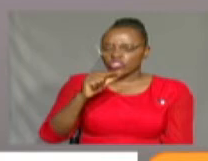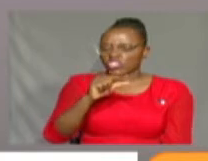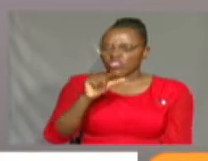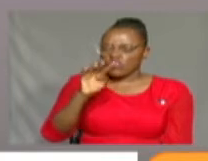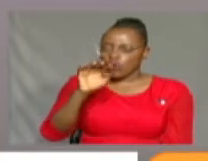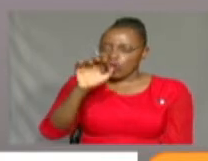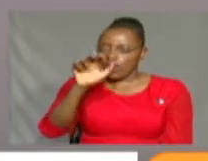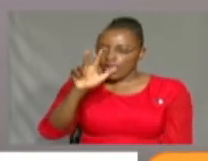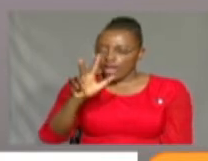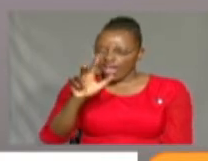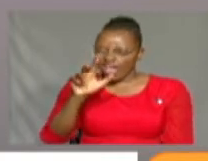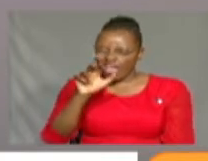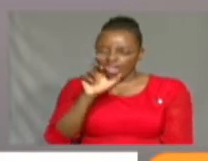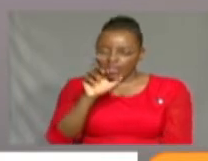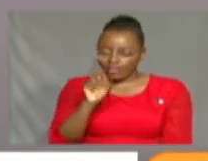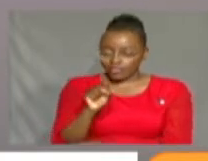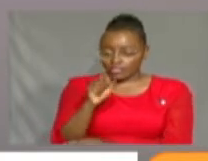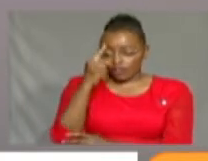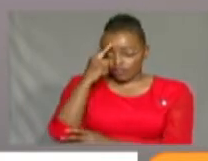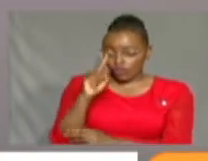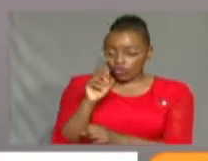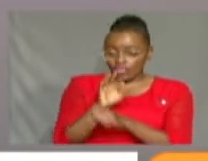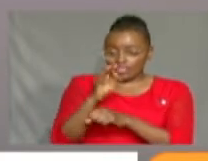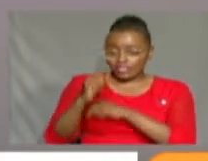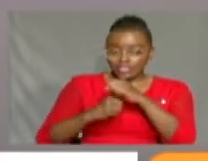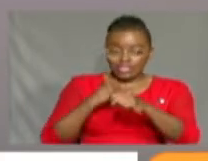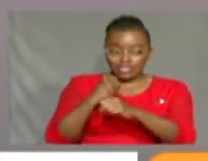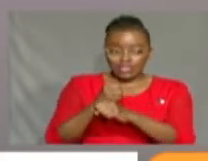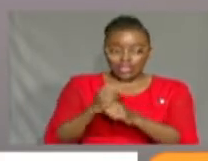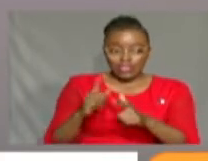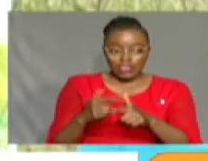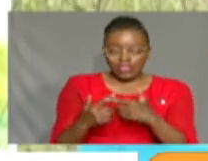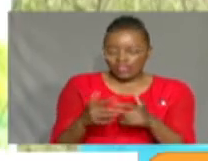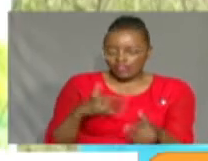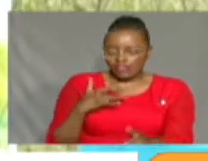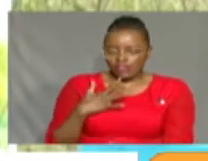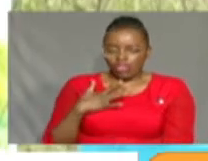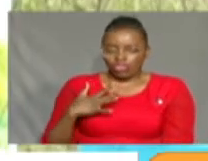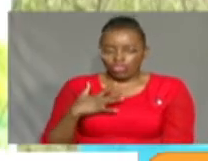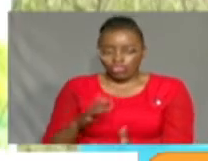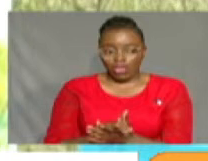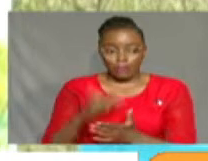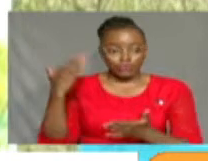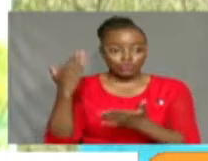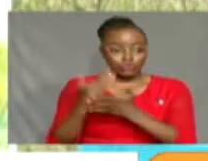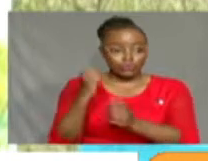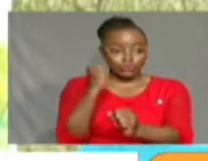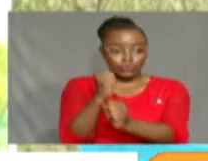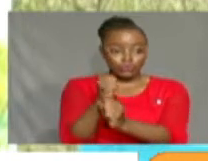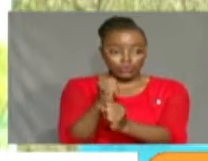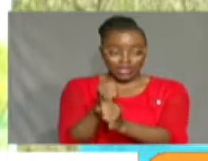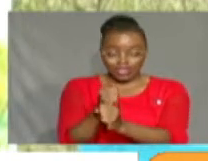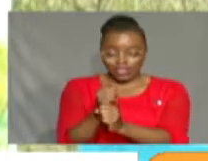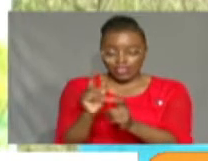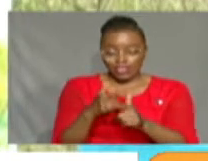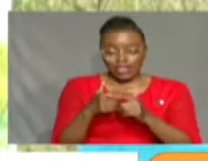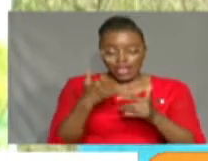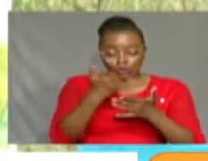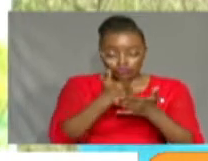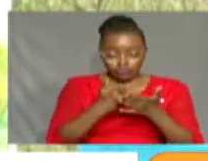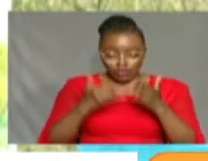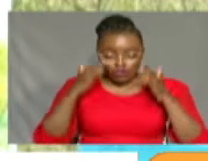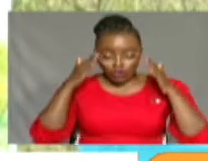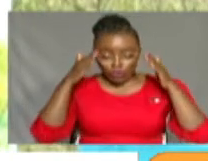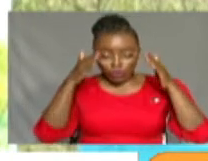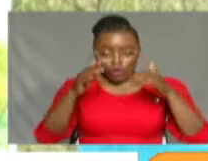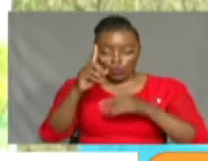to 13 years, but the call to artistry was constantly beating brightly in his chest. Nipoacha kazi, ndio nimeanza sasa kuchora vizuri. Currently